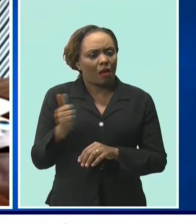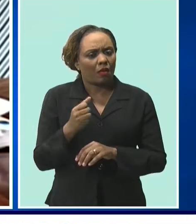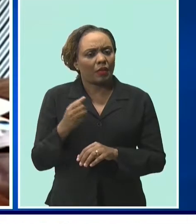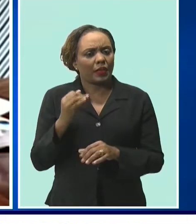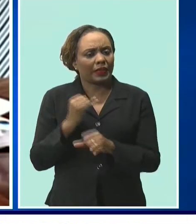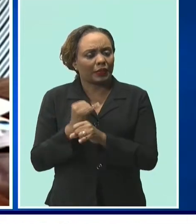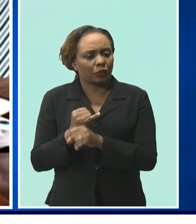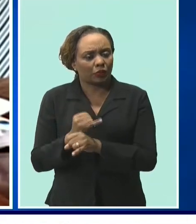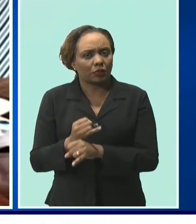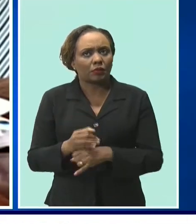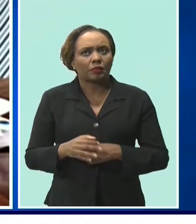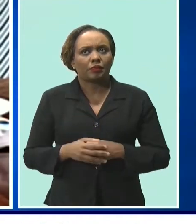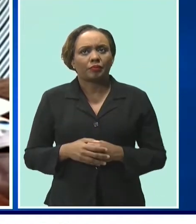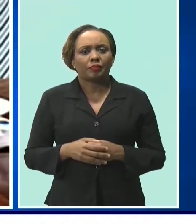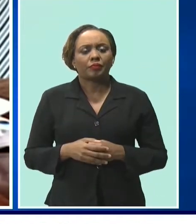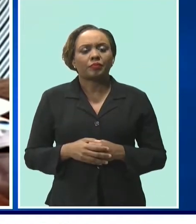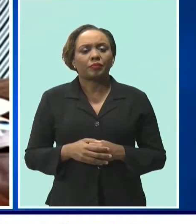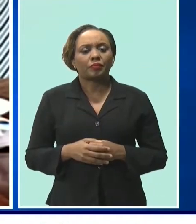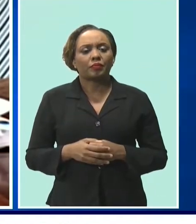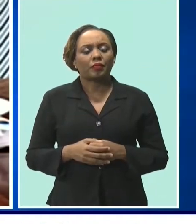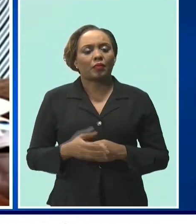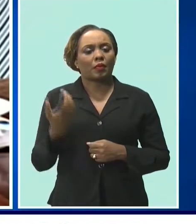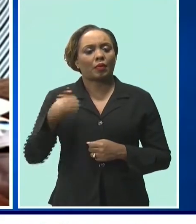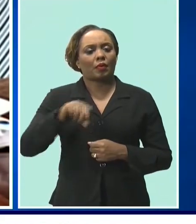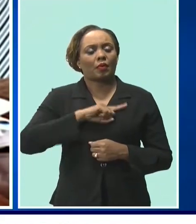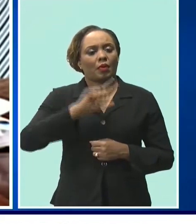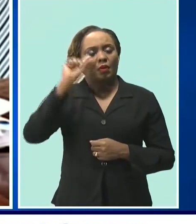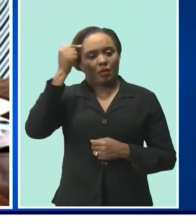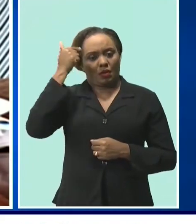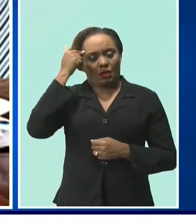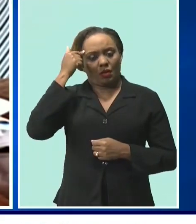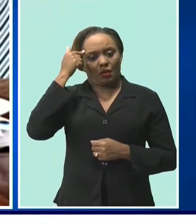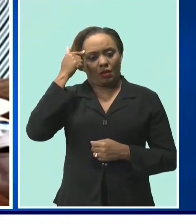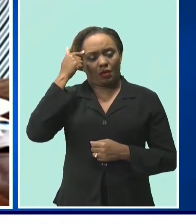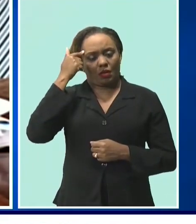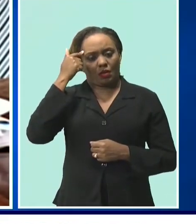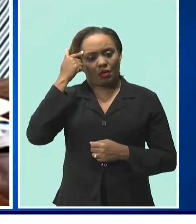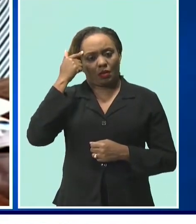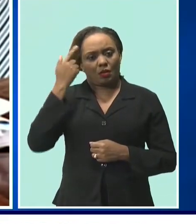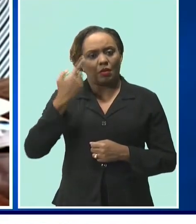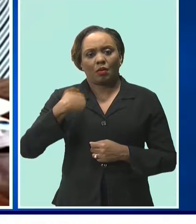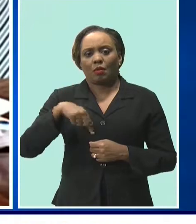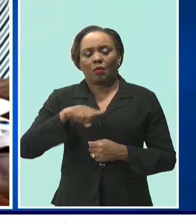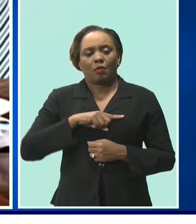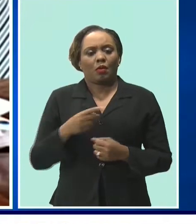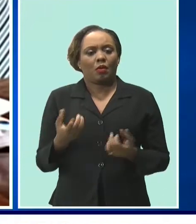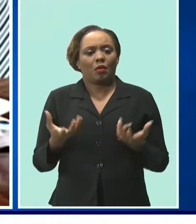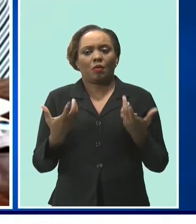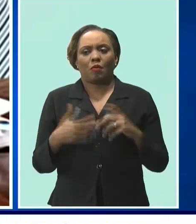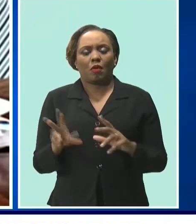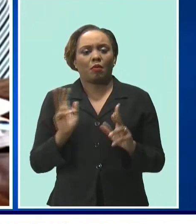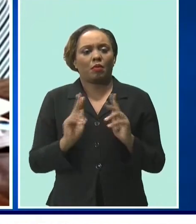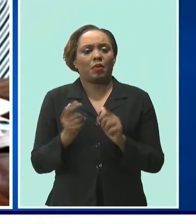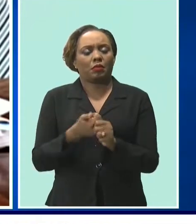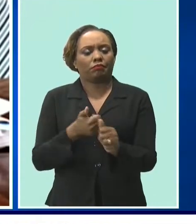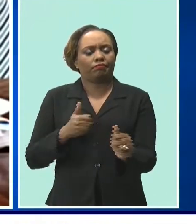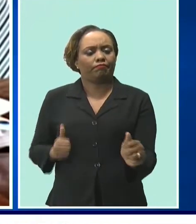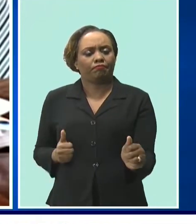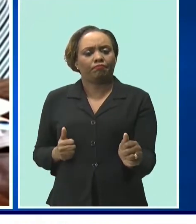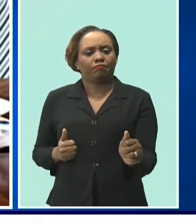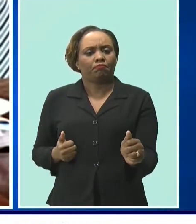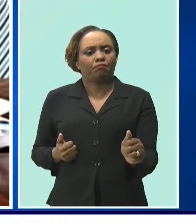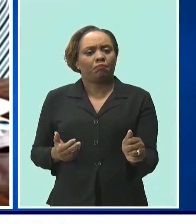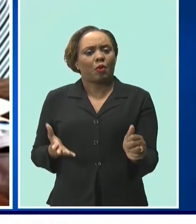our mandate as a government. We will not leave anyone behind.